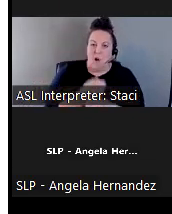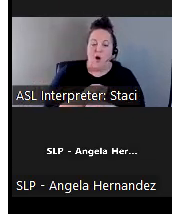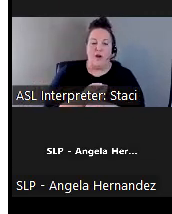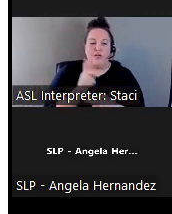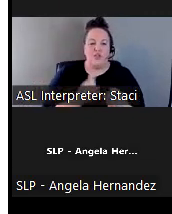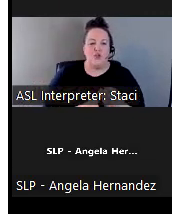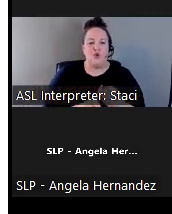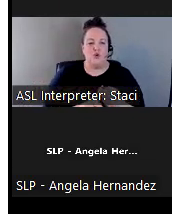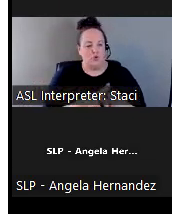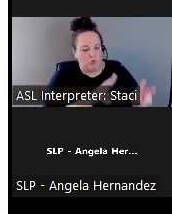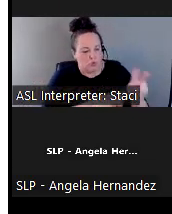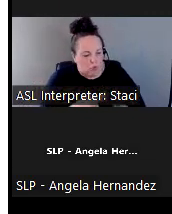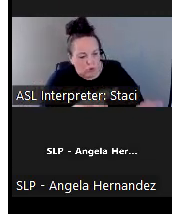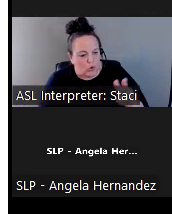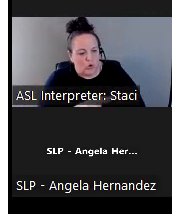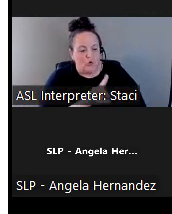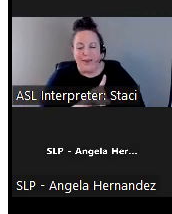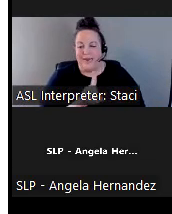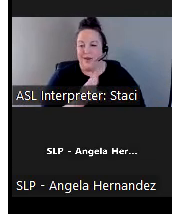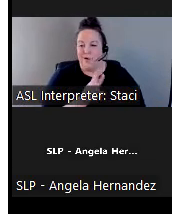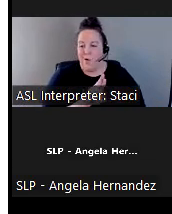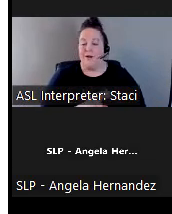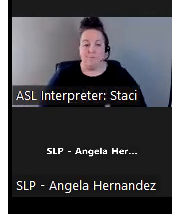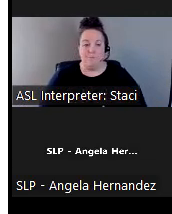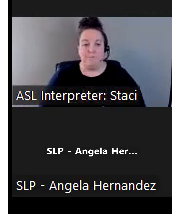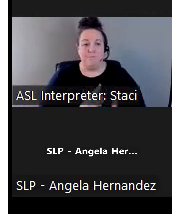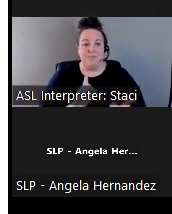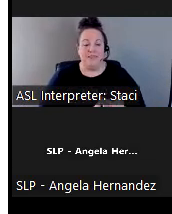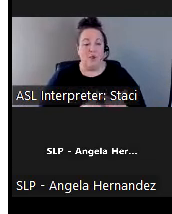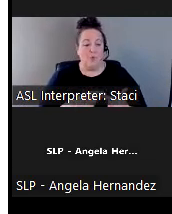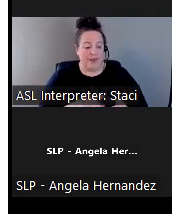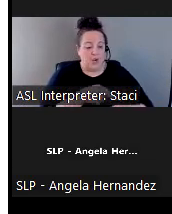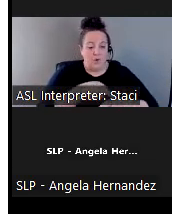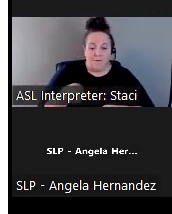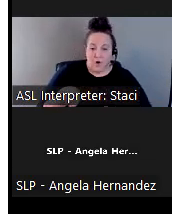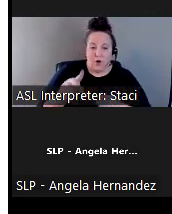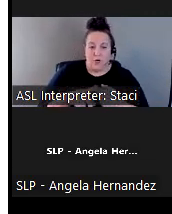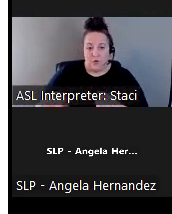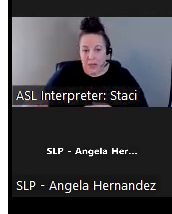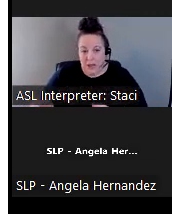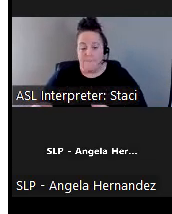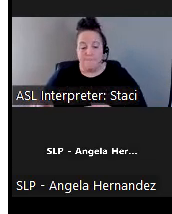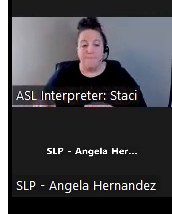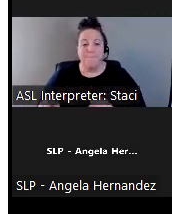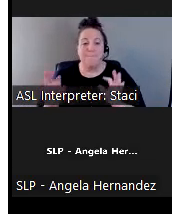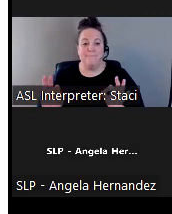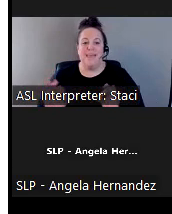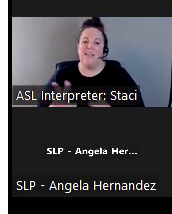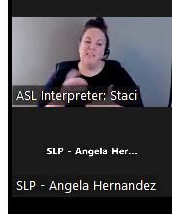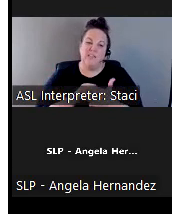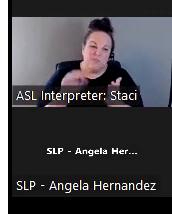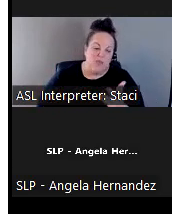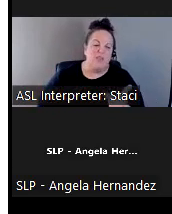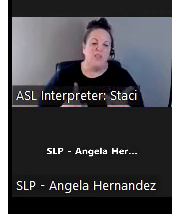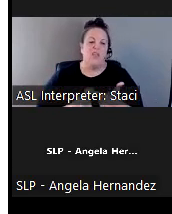that ABR. And so we want only the children that actually need that ABR to be referred there. It is expensive, it's